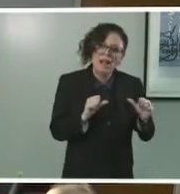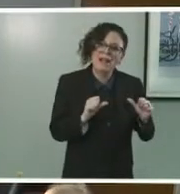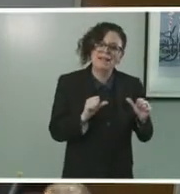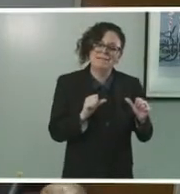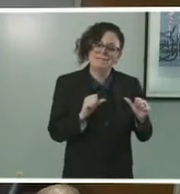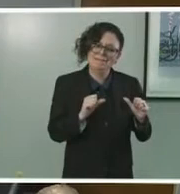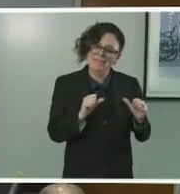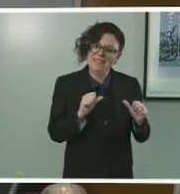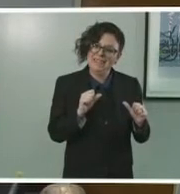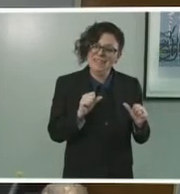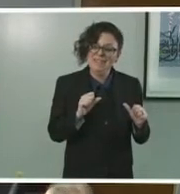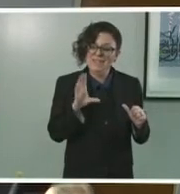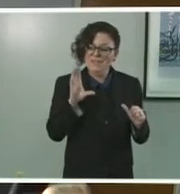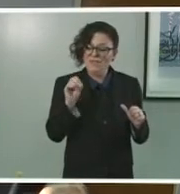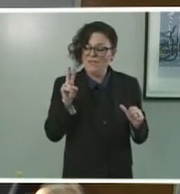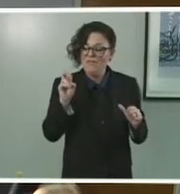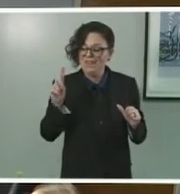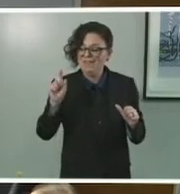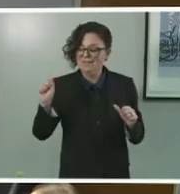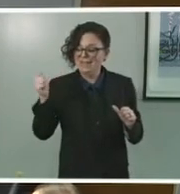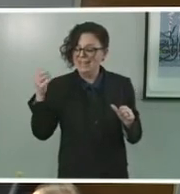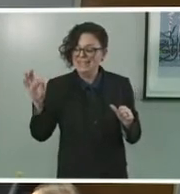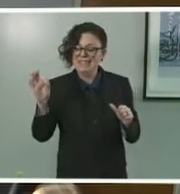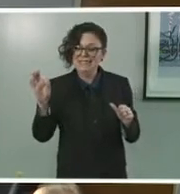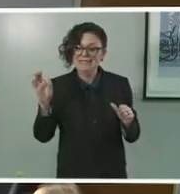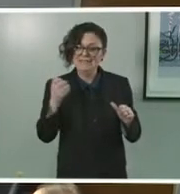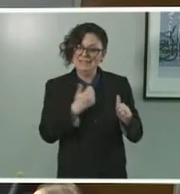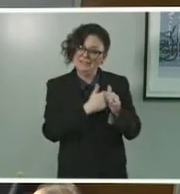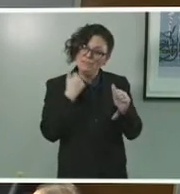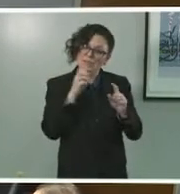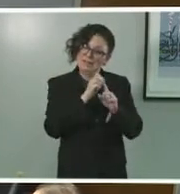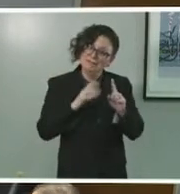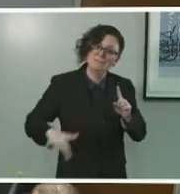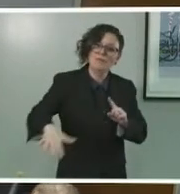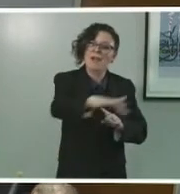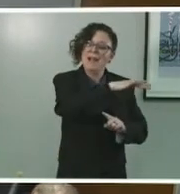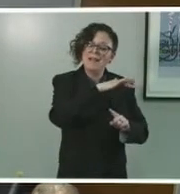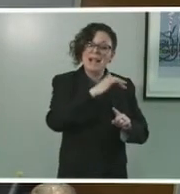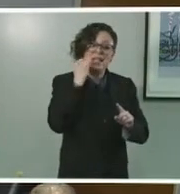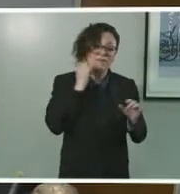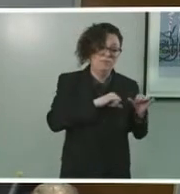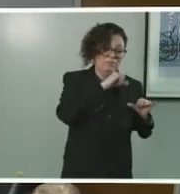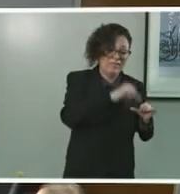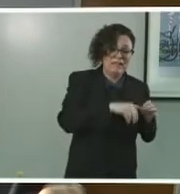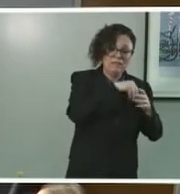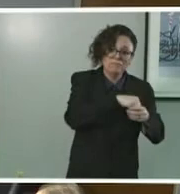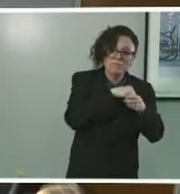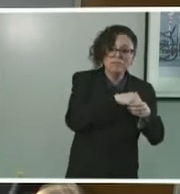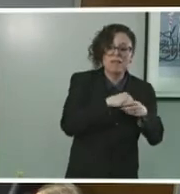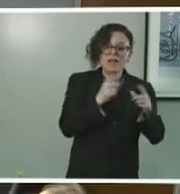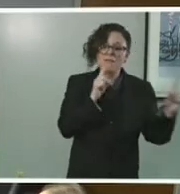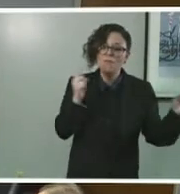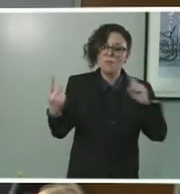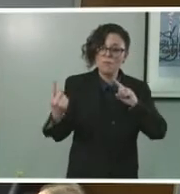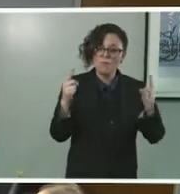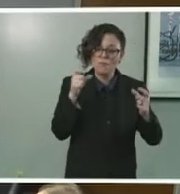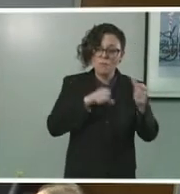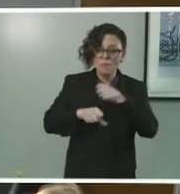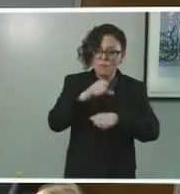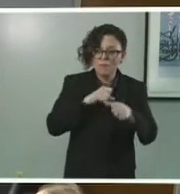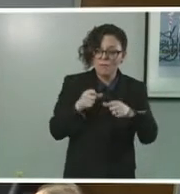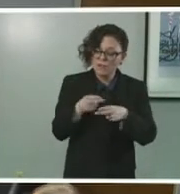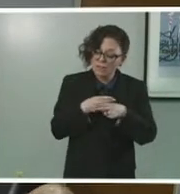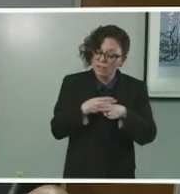the virus. And if we all keep to ourselves for a little bit and for a little while, it'll hopefully make things move faster and we come out of this on the